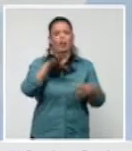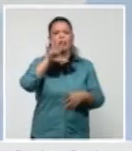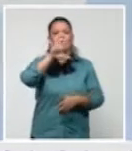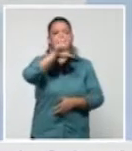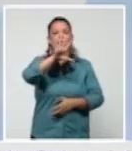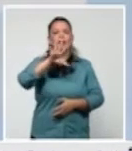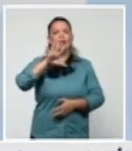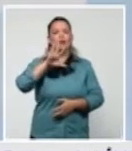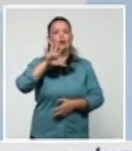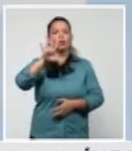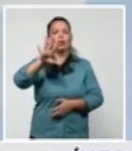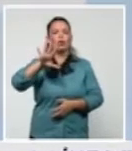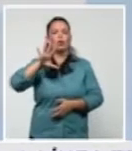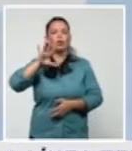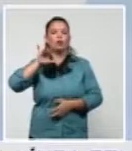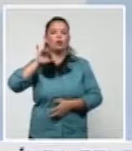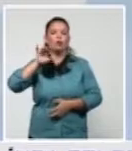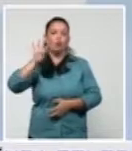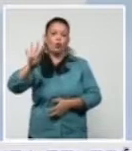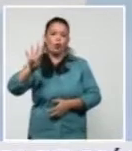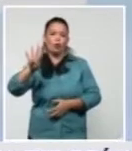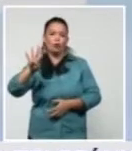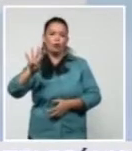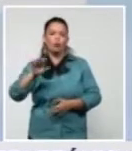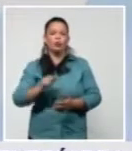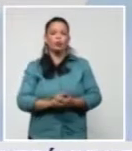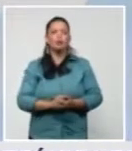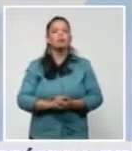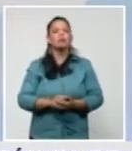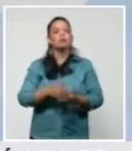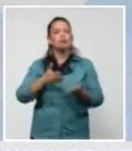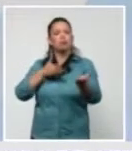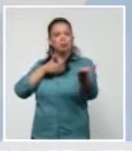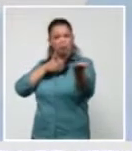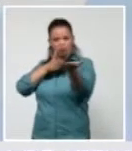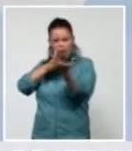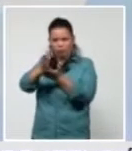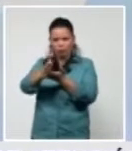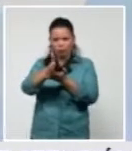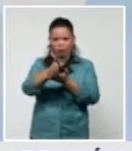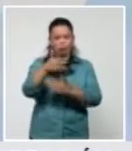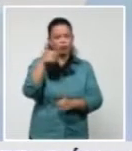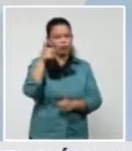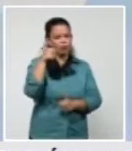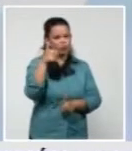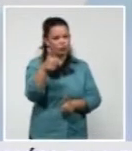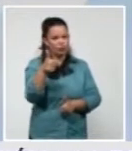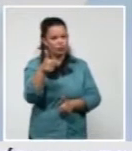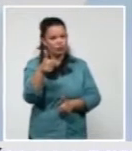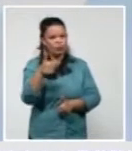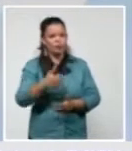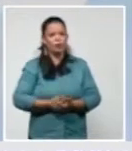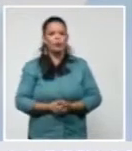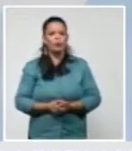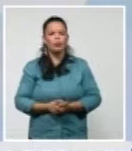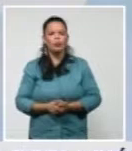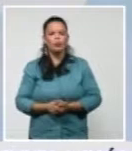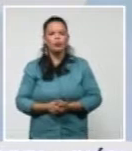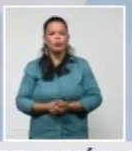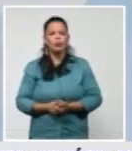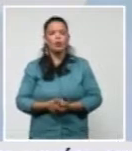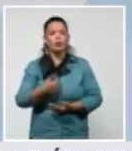stable. Yesterday, 1 person died as a result of the virus, meaning that the COVID-19 death toll on the